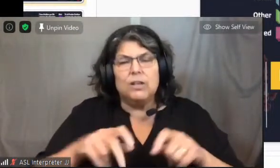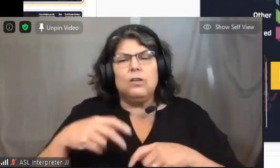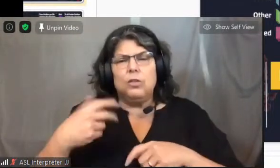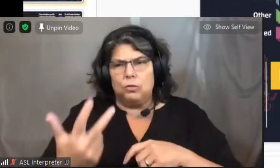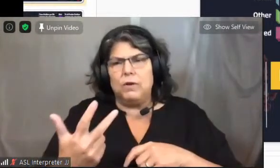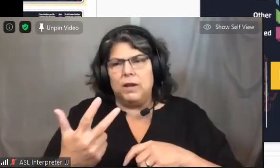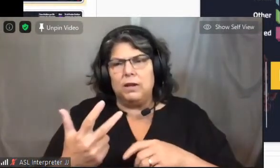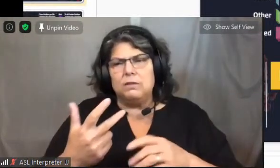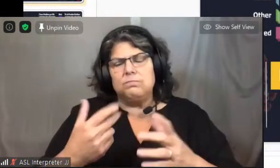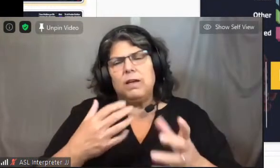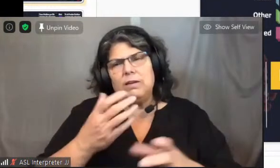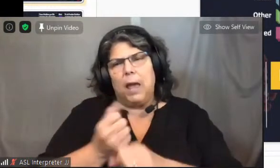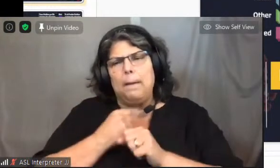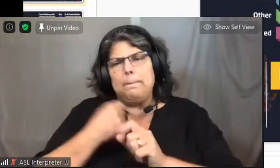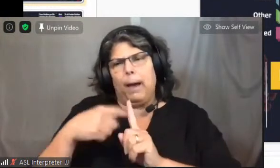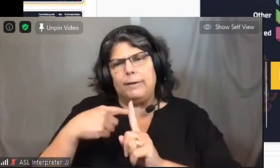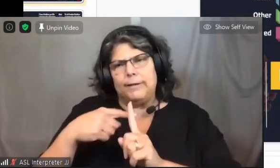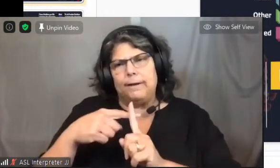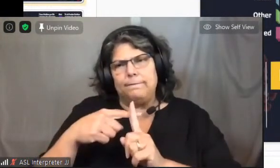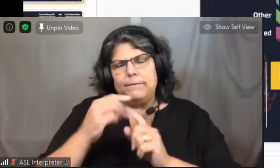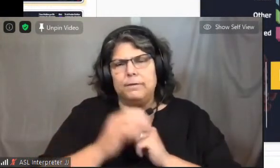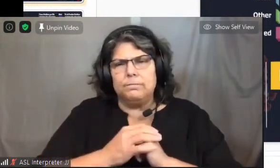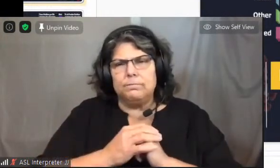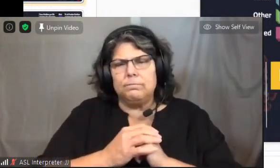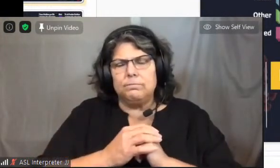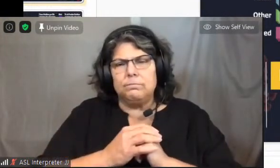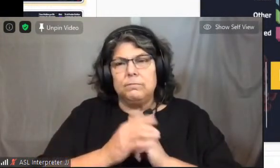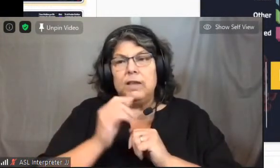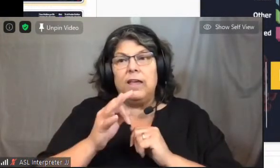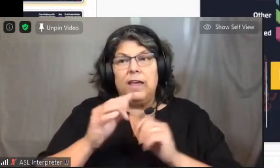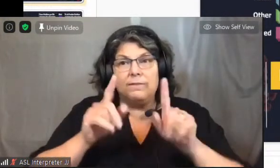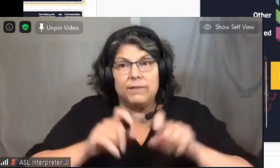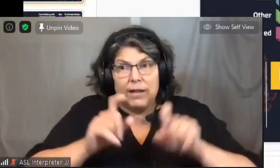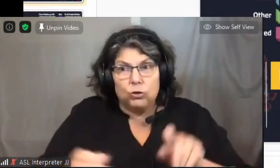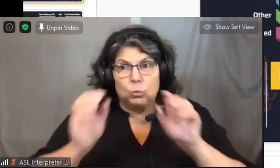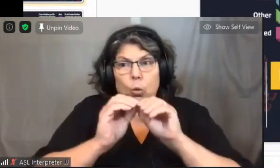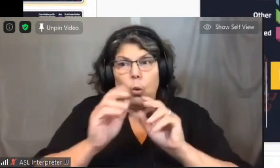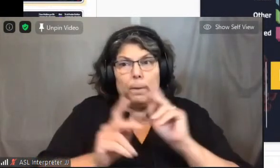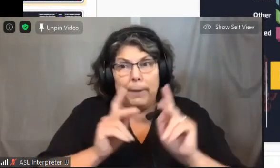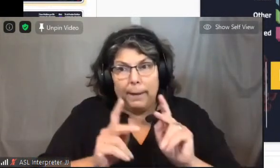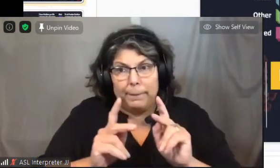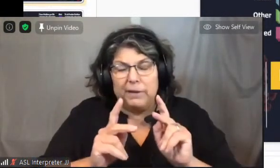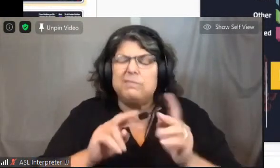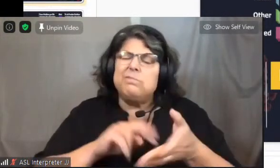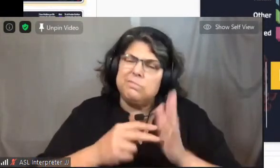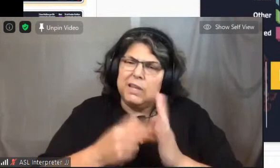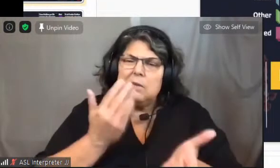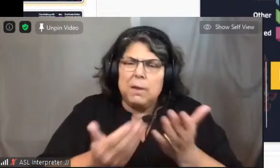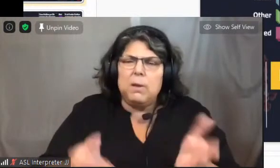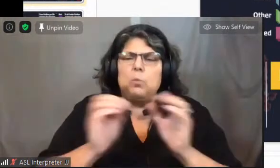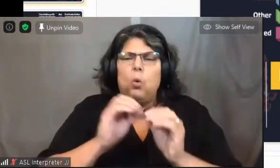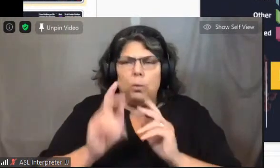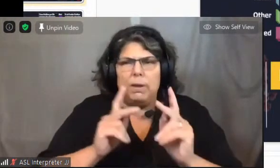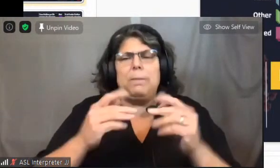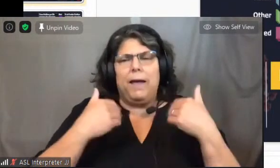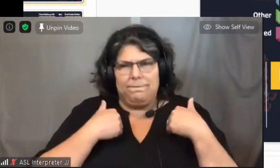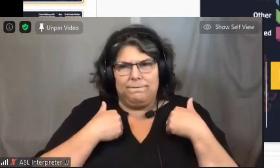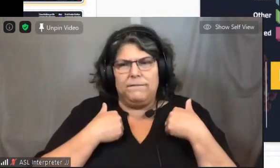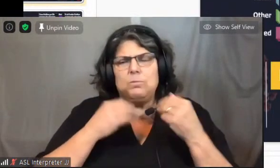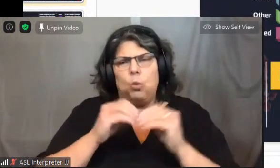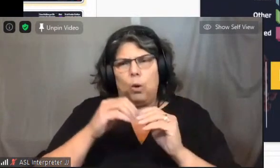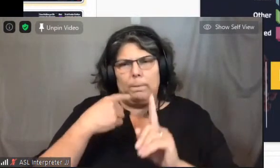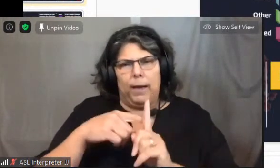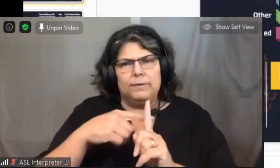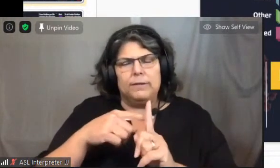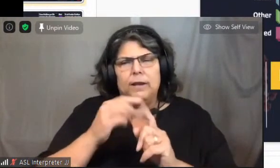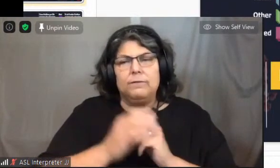Now, as we do more tests, we may uncover some more tests or some more positives. But as we do more tests, it gives us